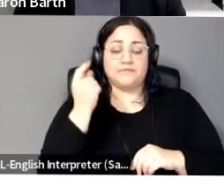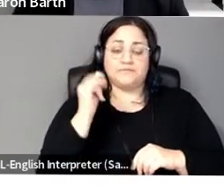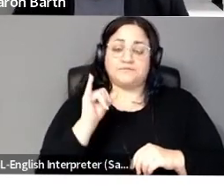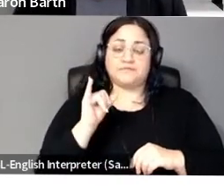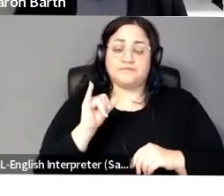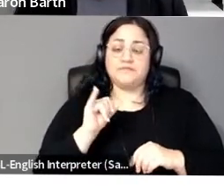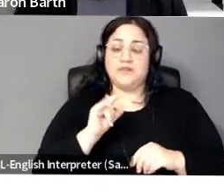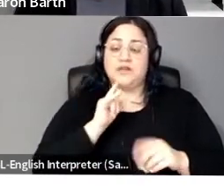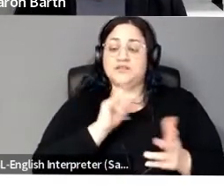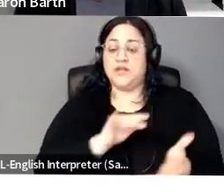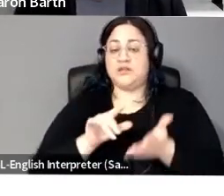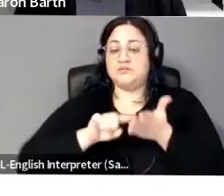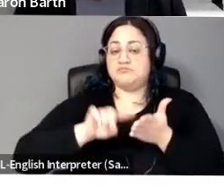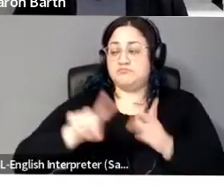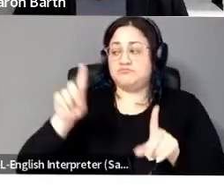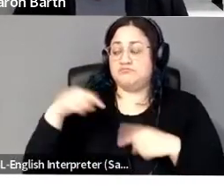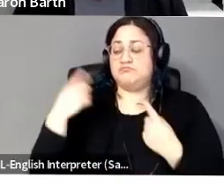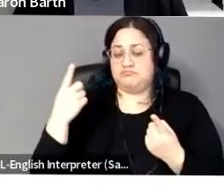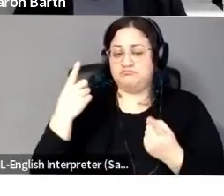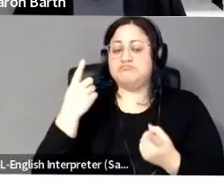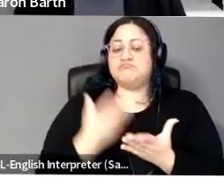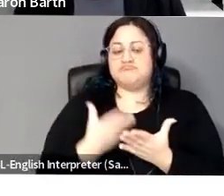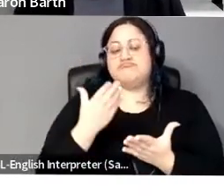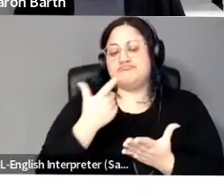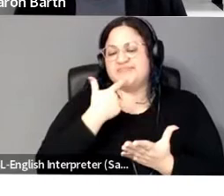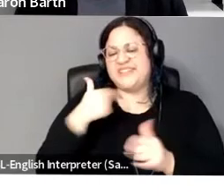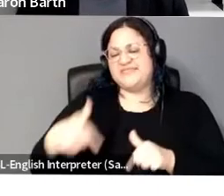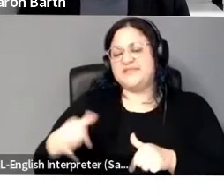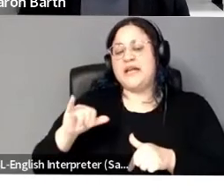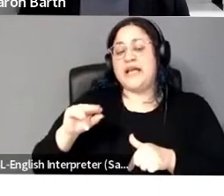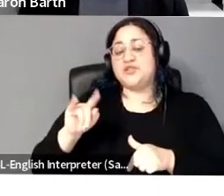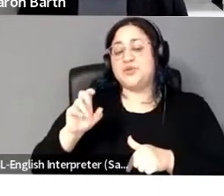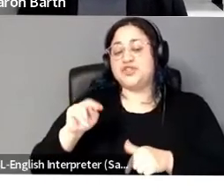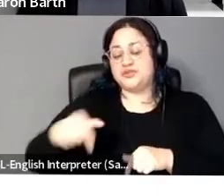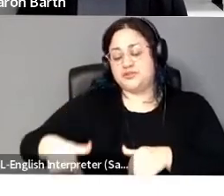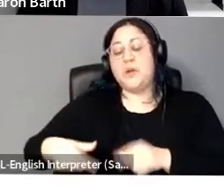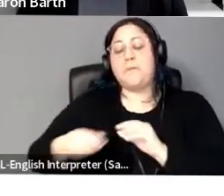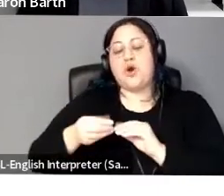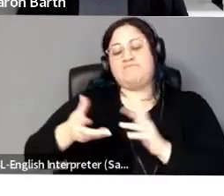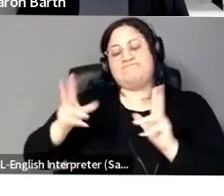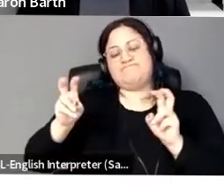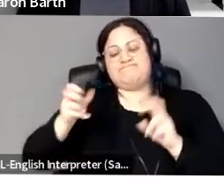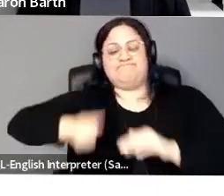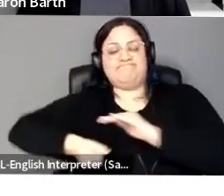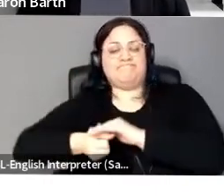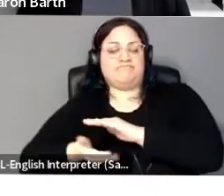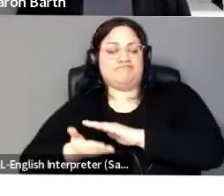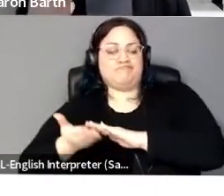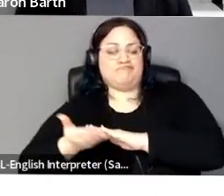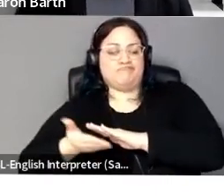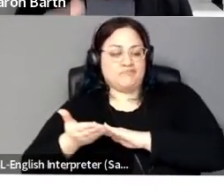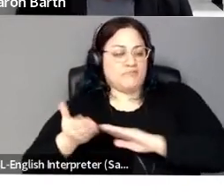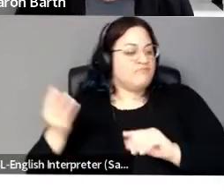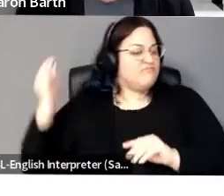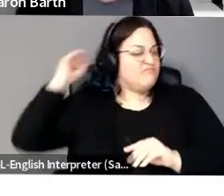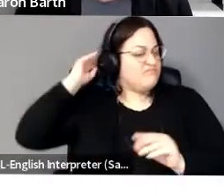a subconscious process. And if you pause and think about it, that makes a ton of sense, because think